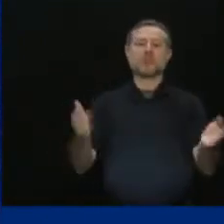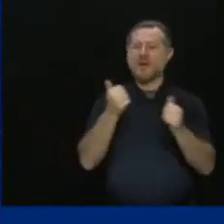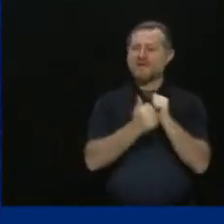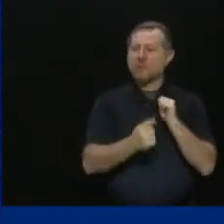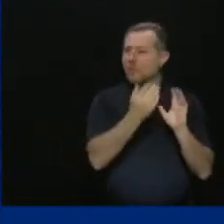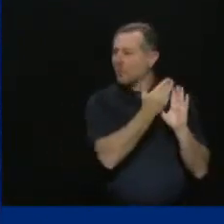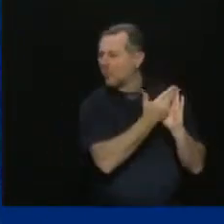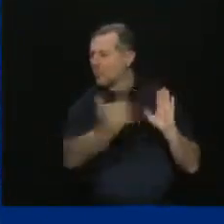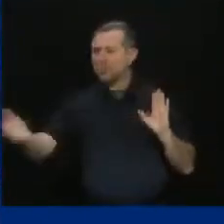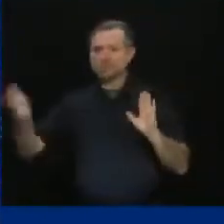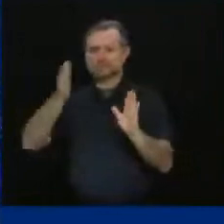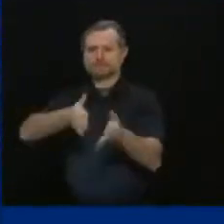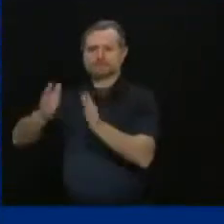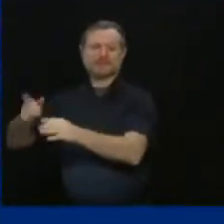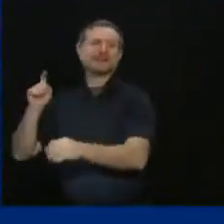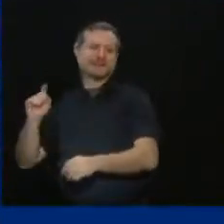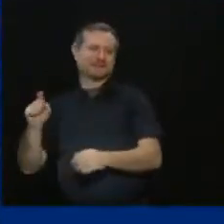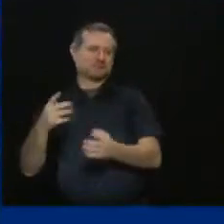it.